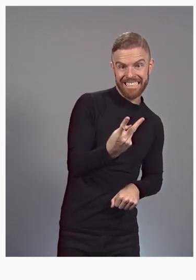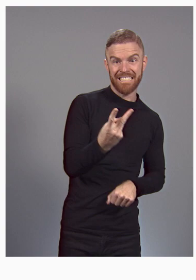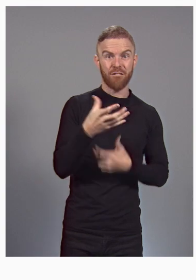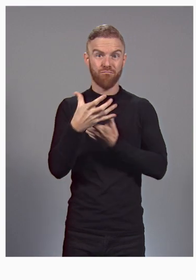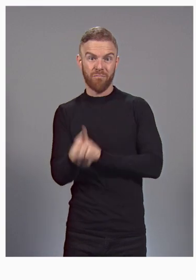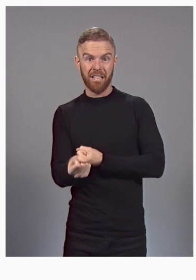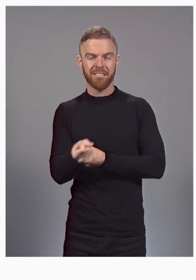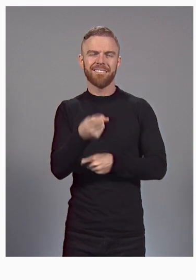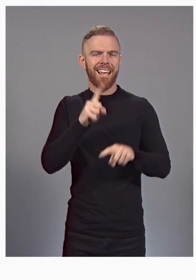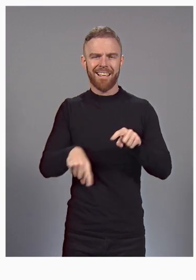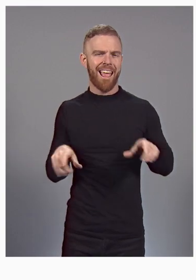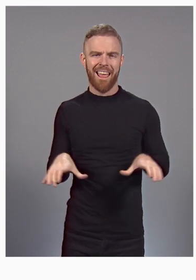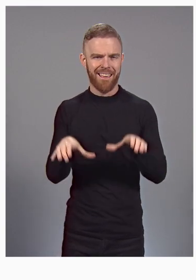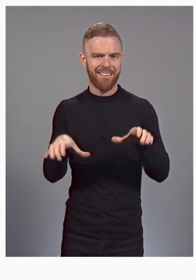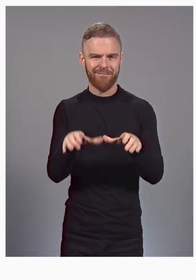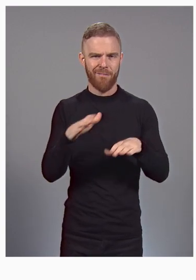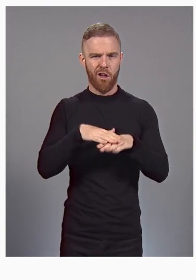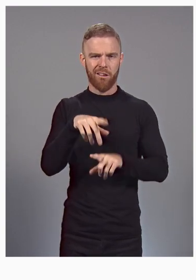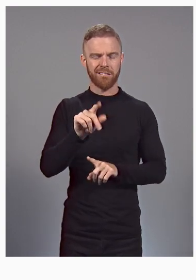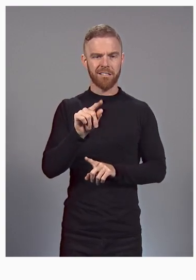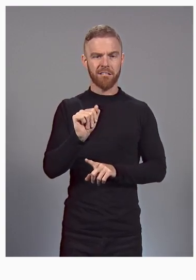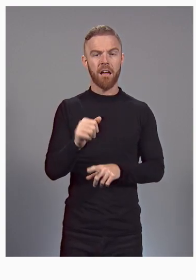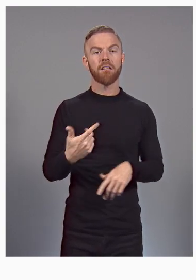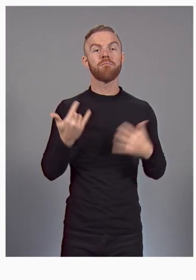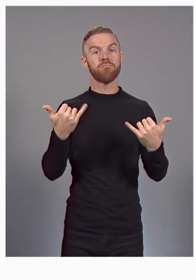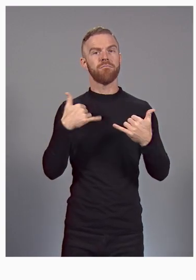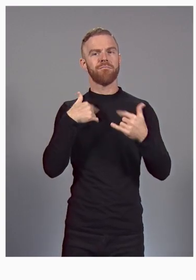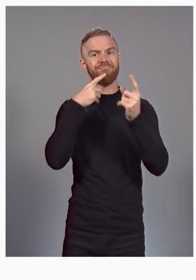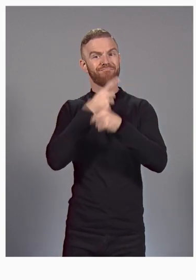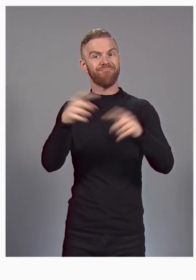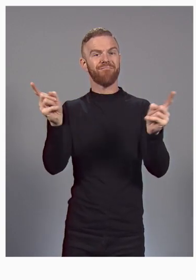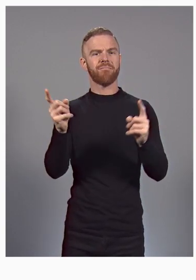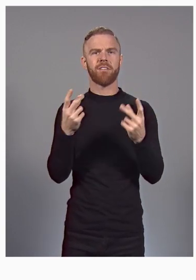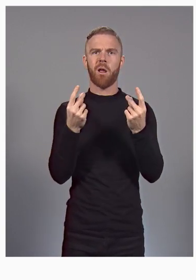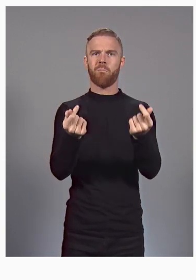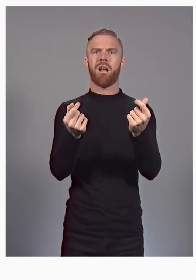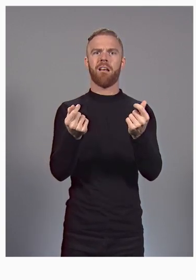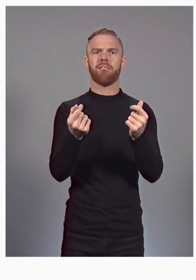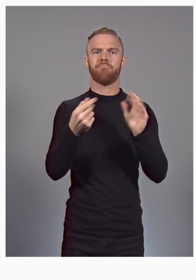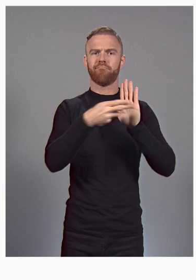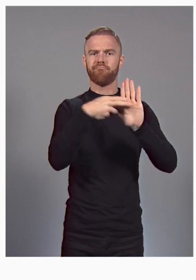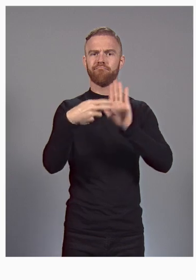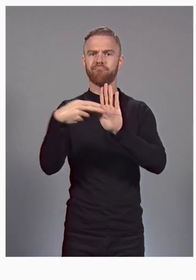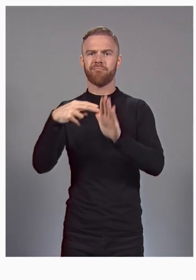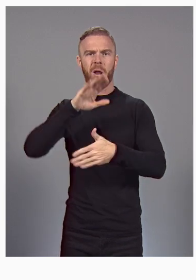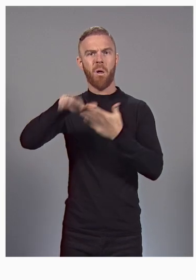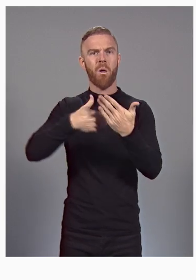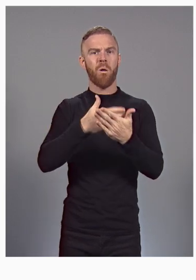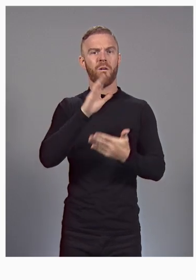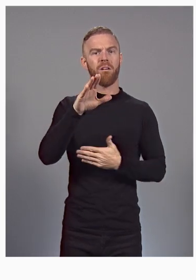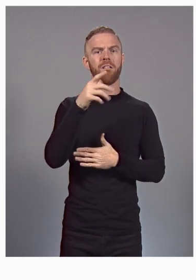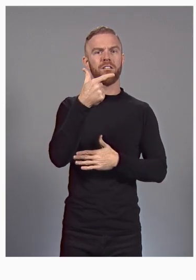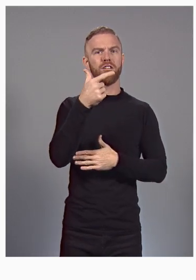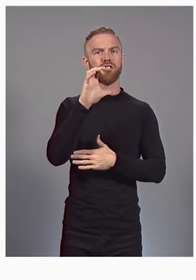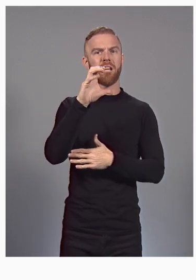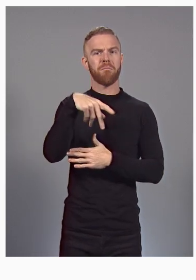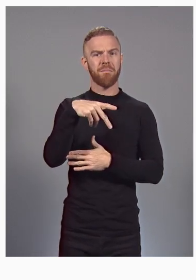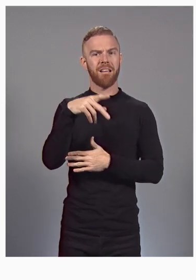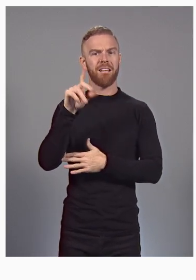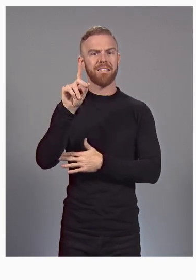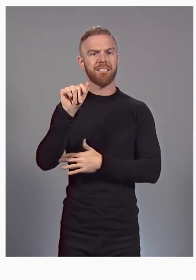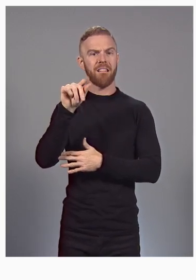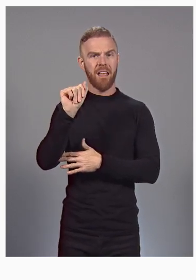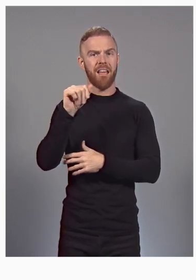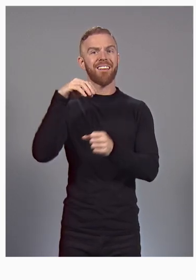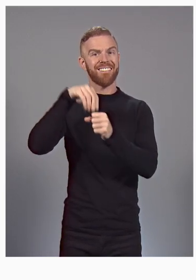it. Today, we're announcing automatic cataloging of all your GCP data with business